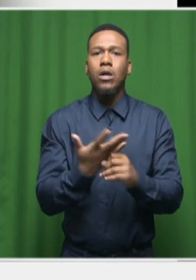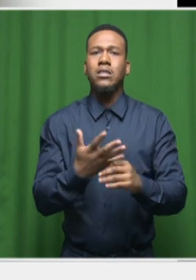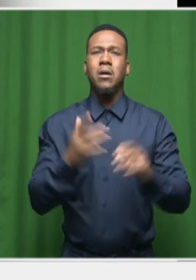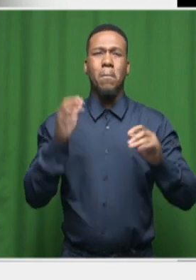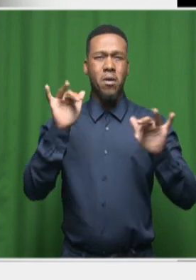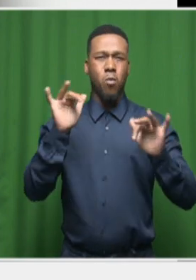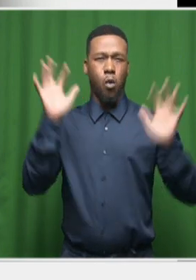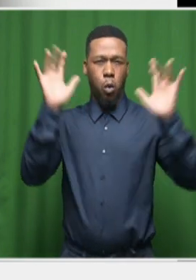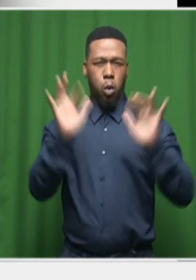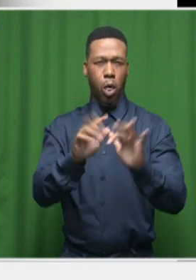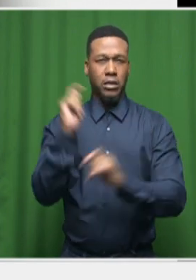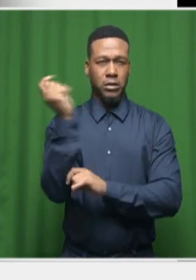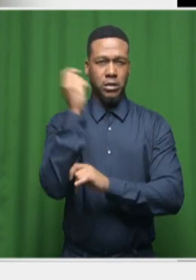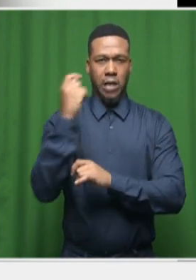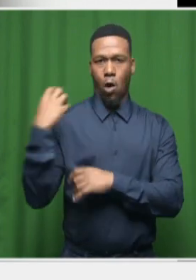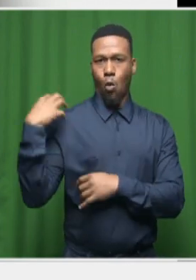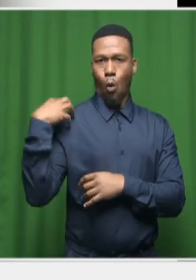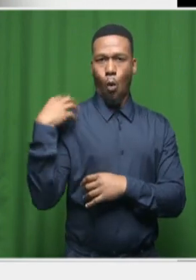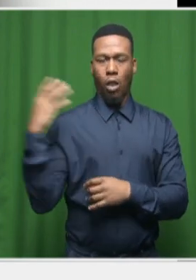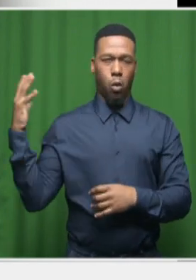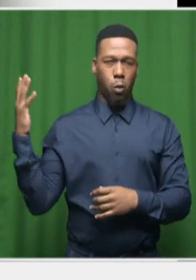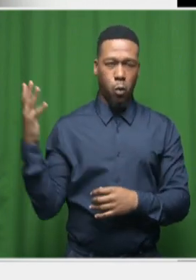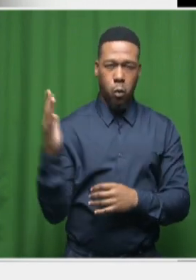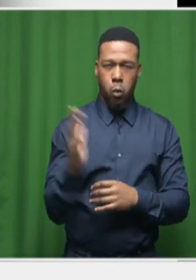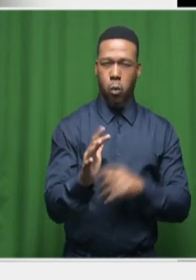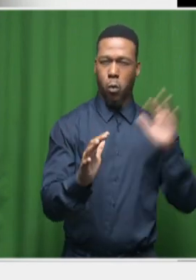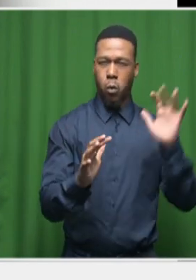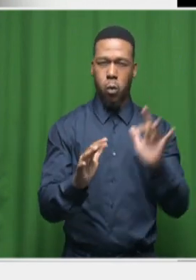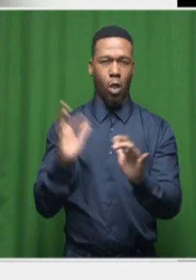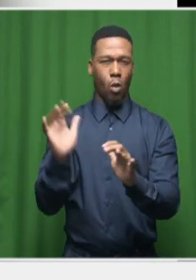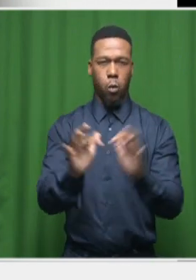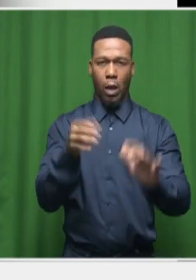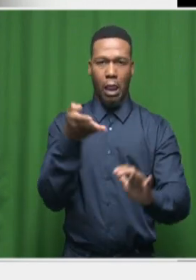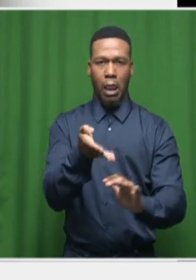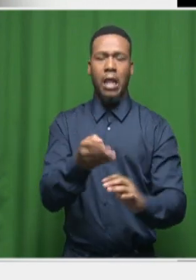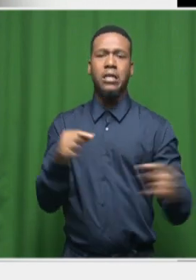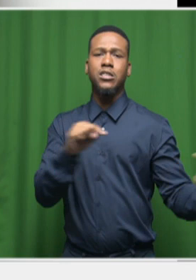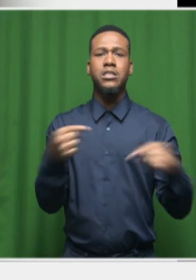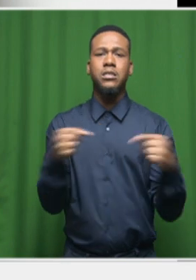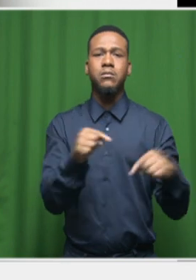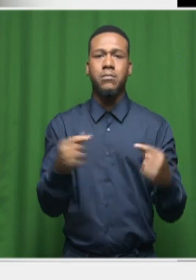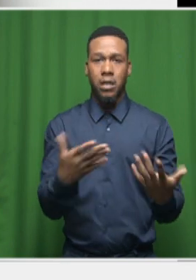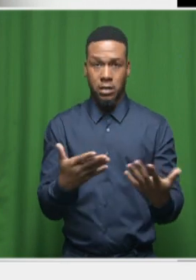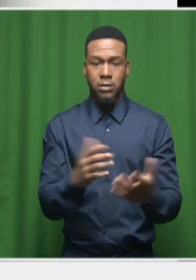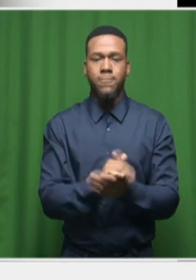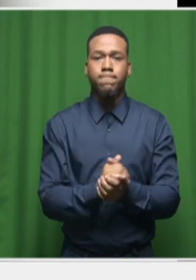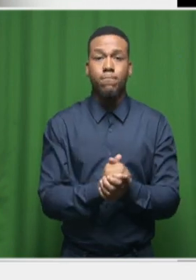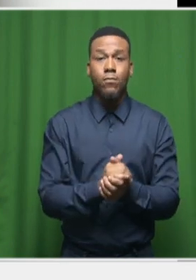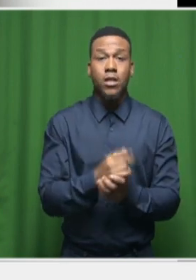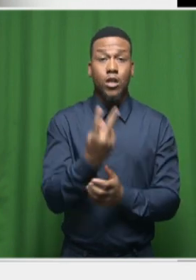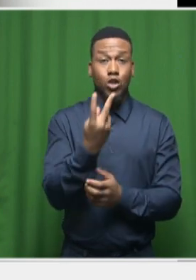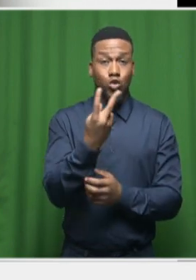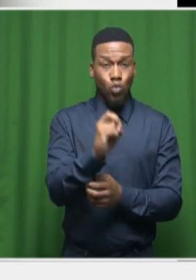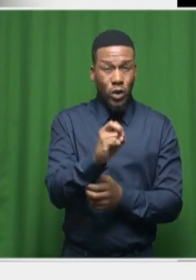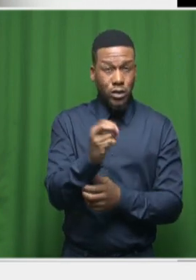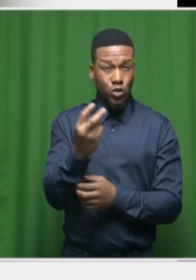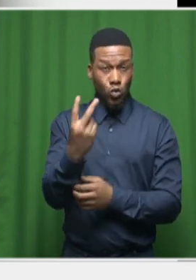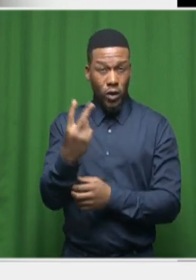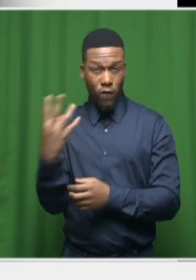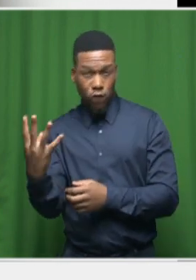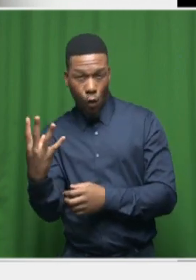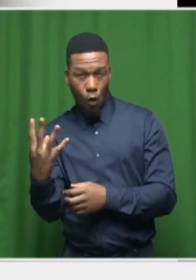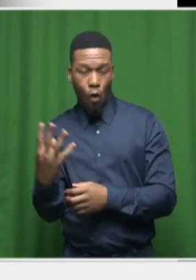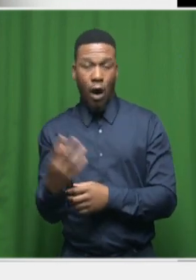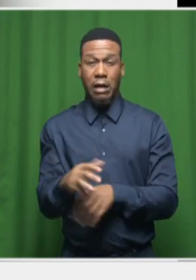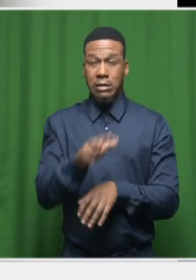town hall for the big debate. And the big debate on Monday is 2024, our 1994. How should we show